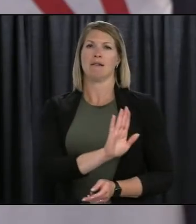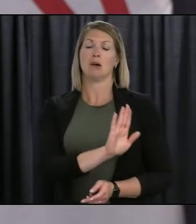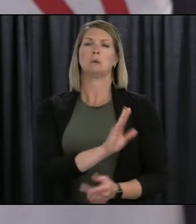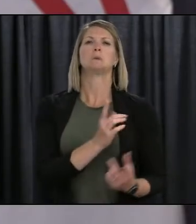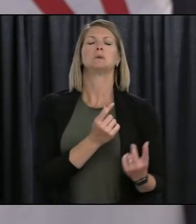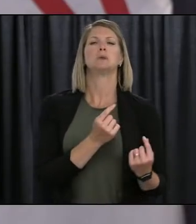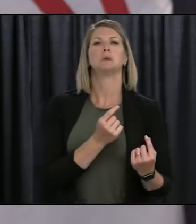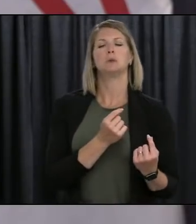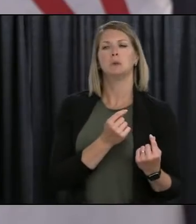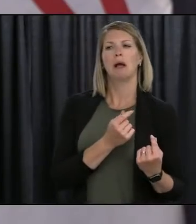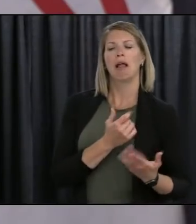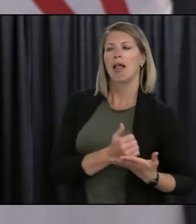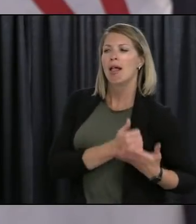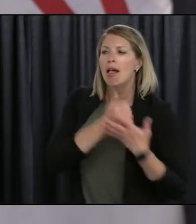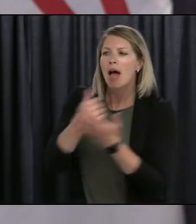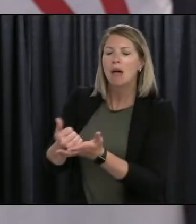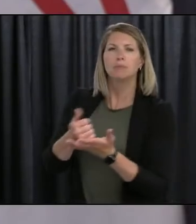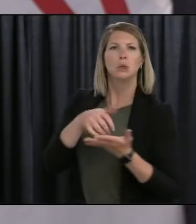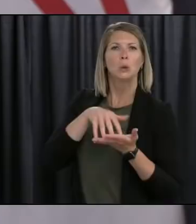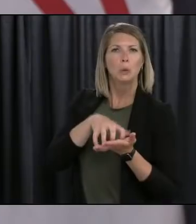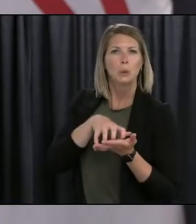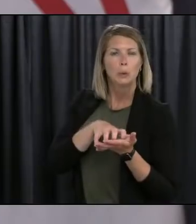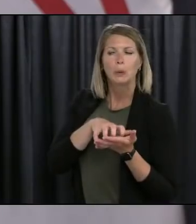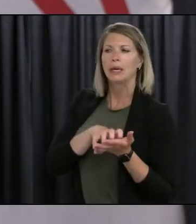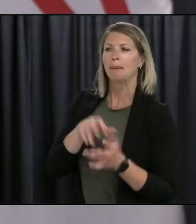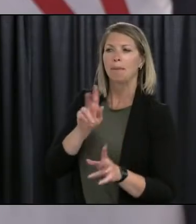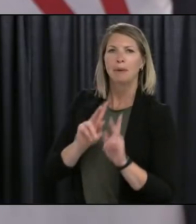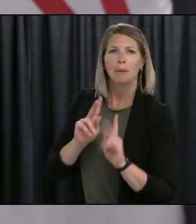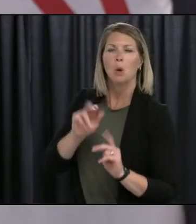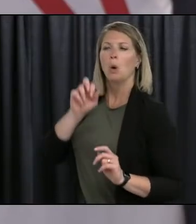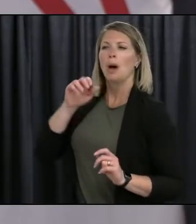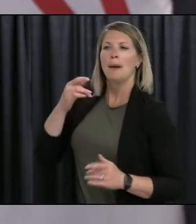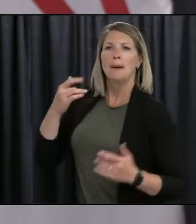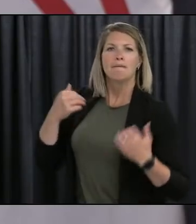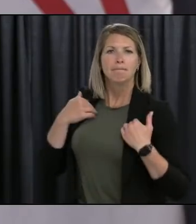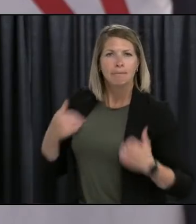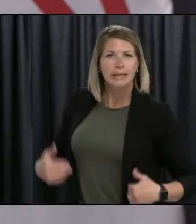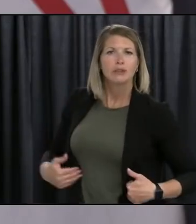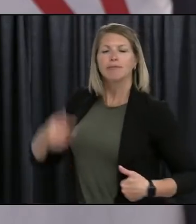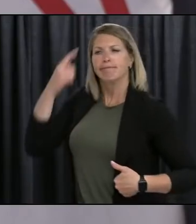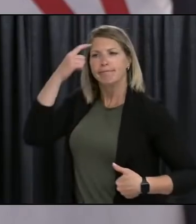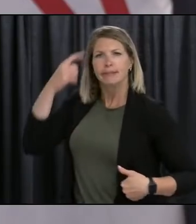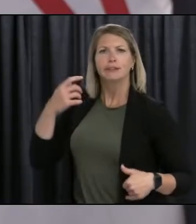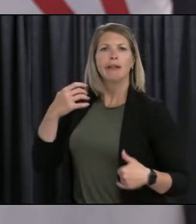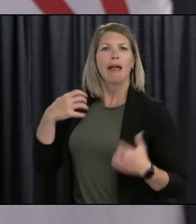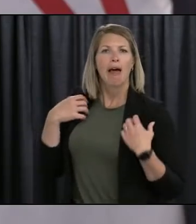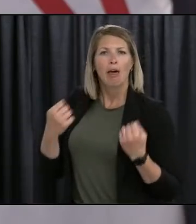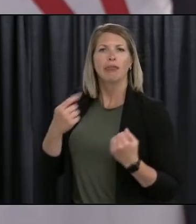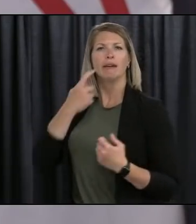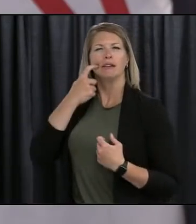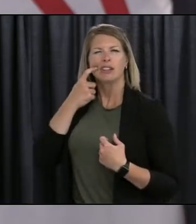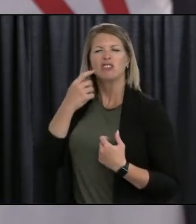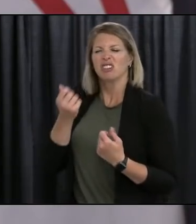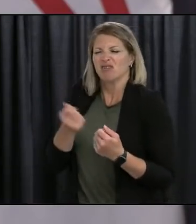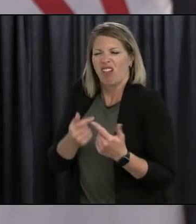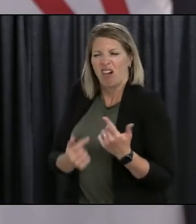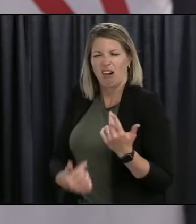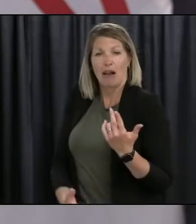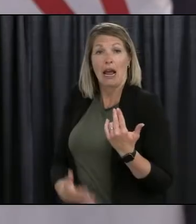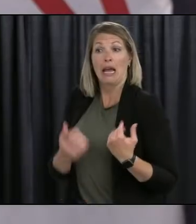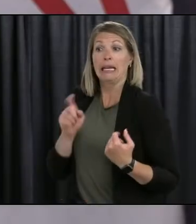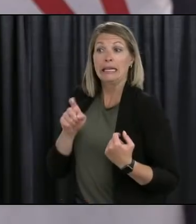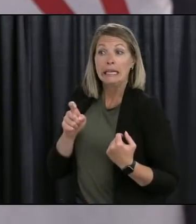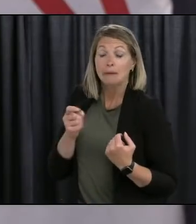some of the most marginalized individuals in our province. They have succeeded in creating a community support model. This is the